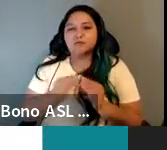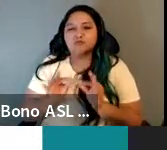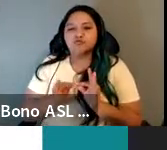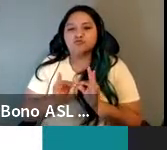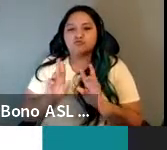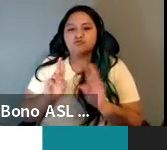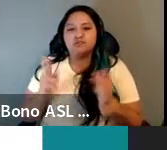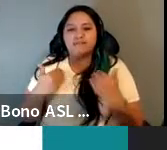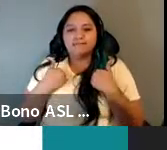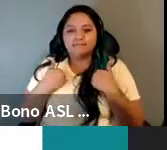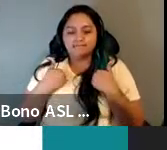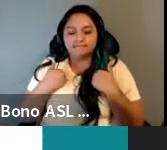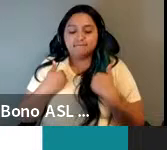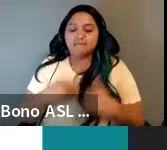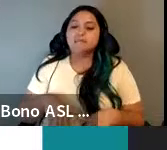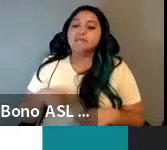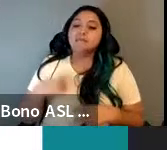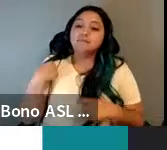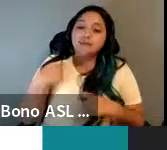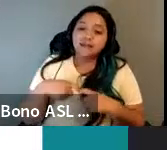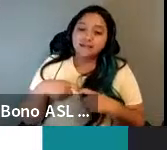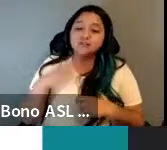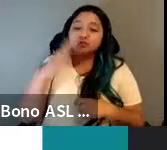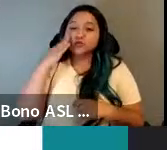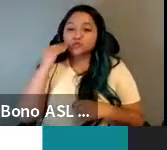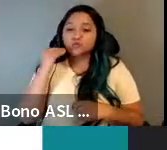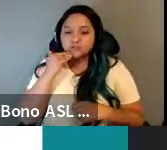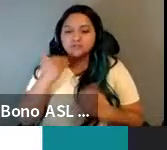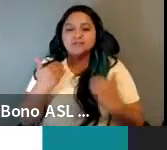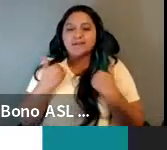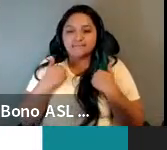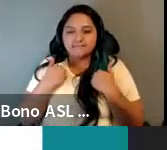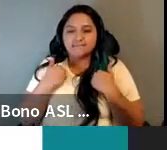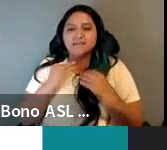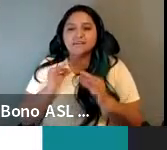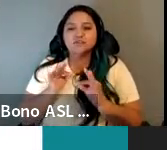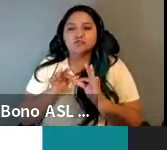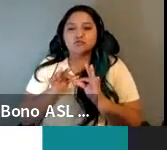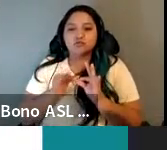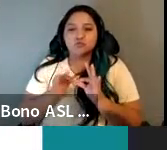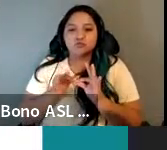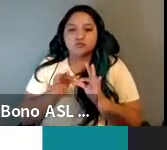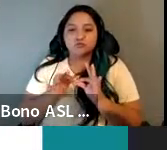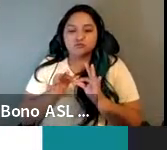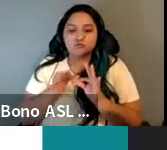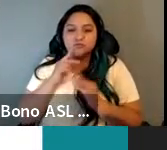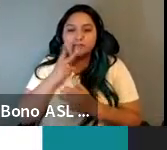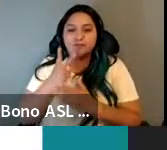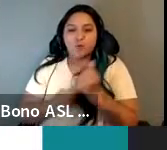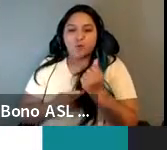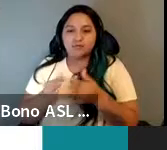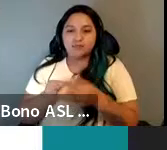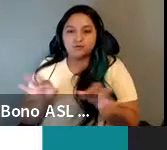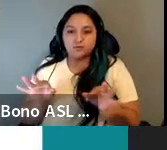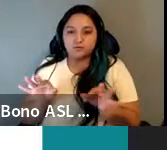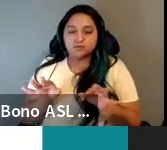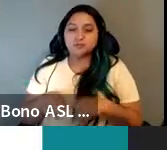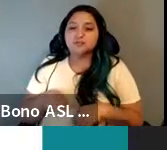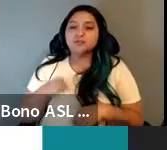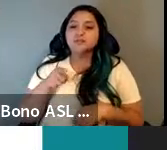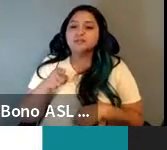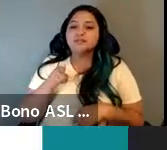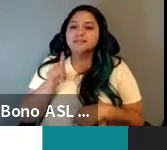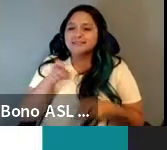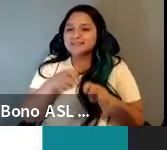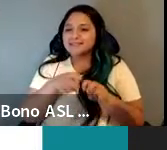if you speak Spanish or Korean, we have the interpretation available for you. To have access to it, I